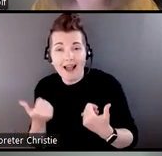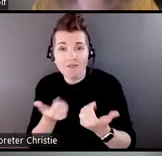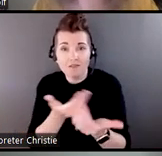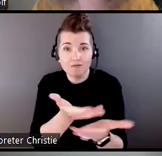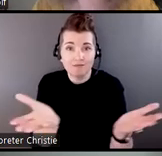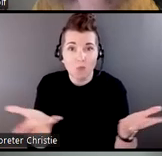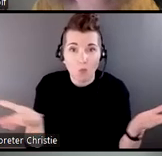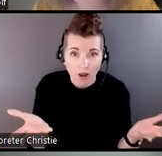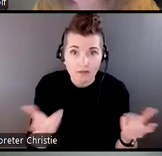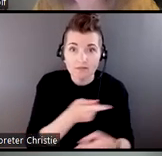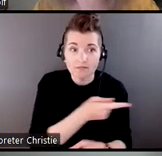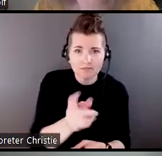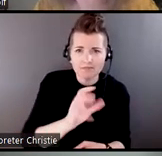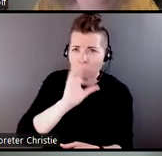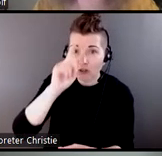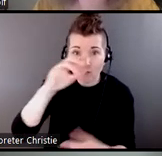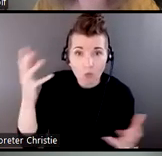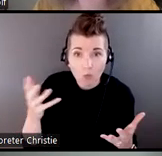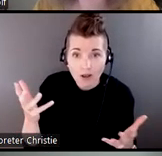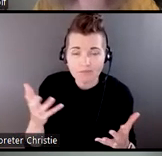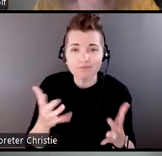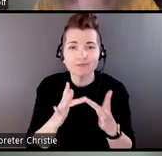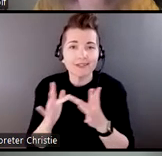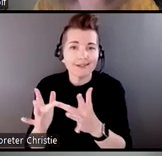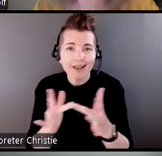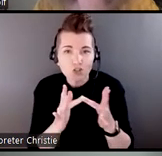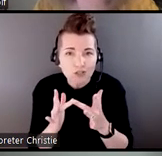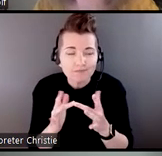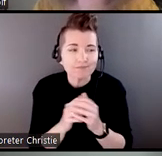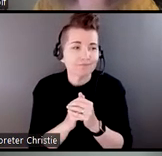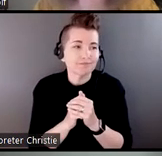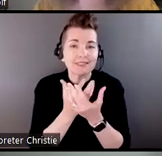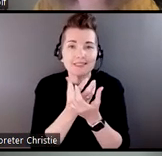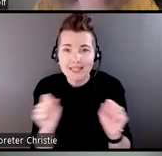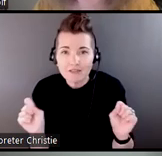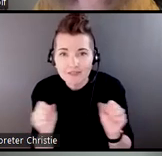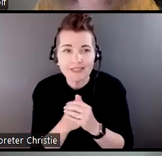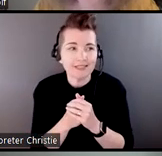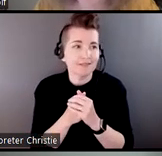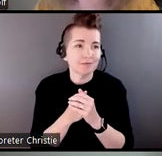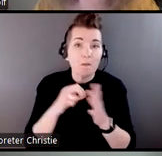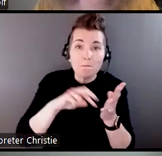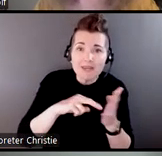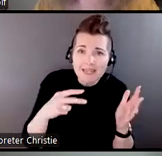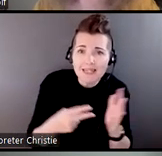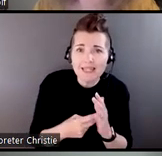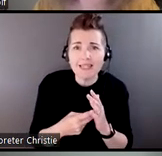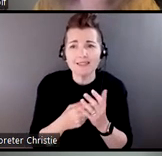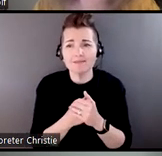connection, safety, and a sense of meaning or purpose. Those are fundamental human